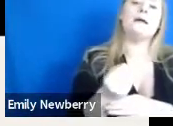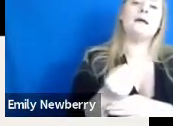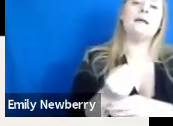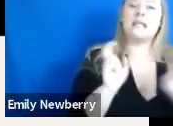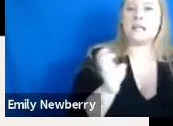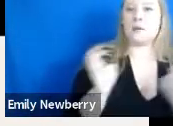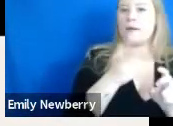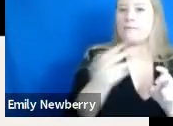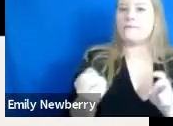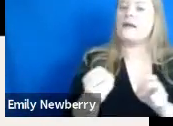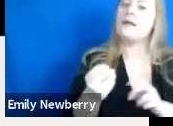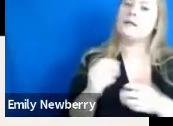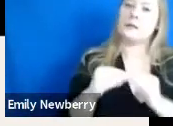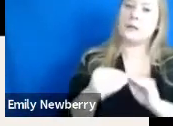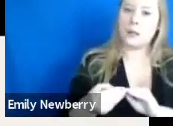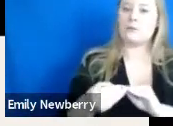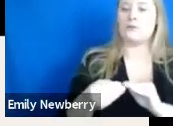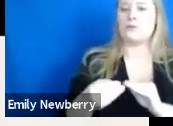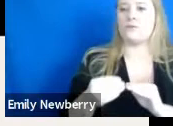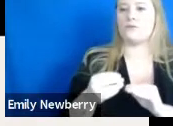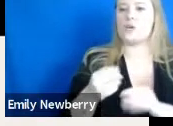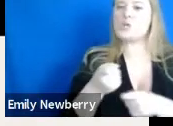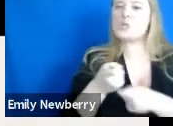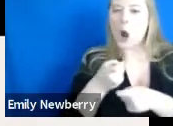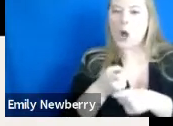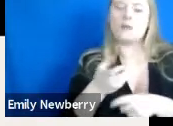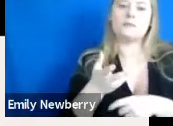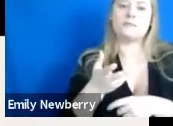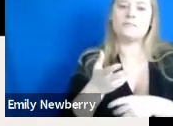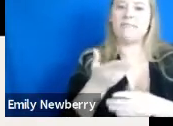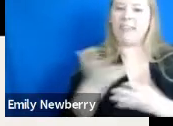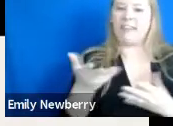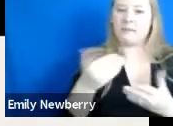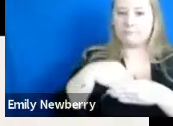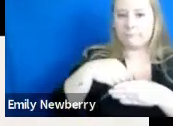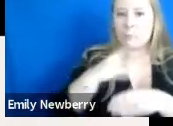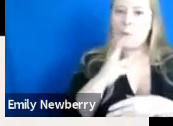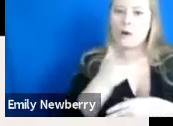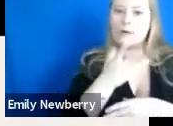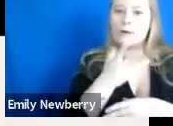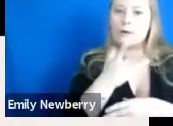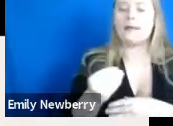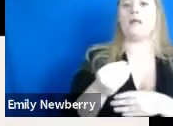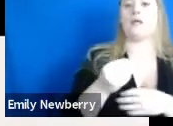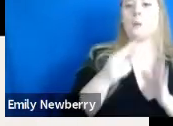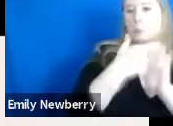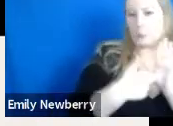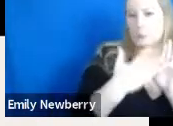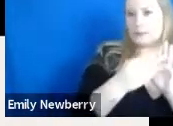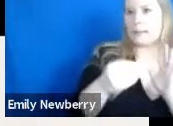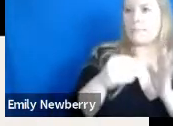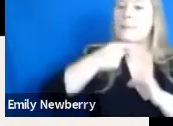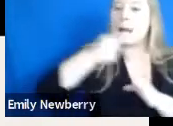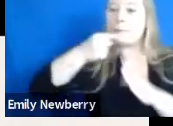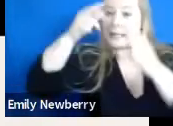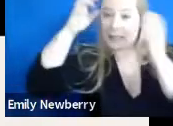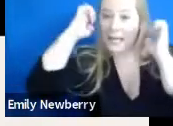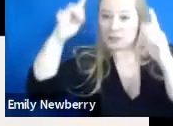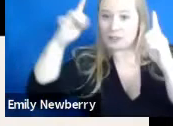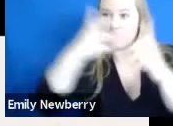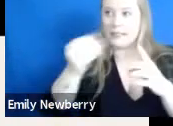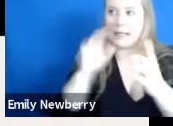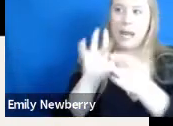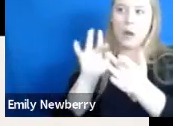for toxic organics in water, standardized rules for the abatement of water pollution, public education and outreach,